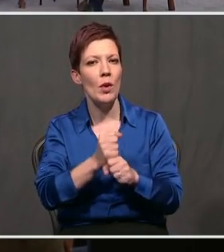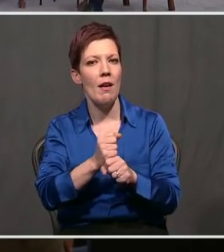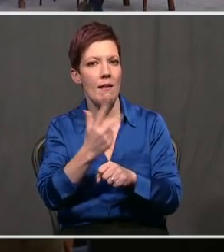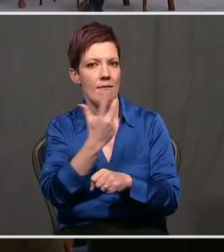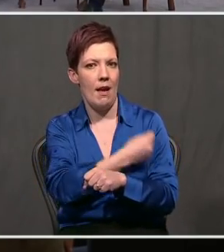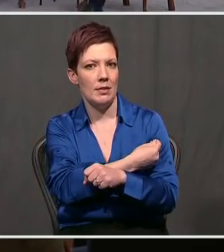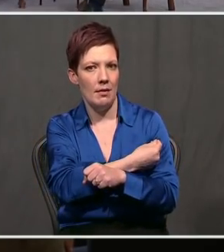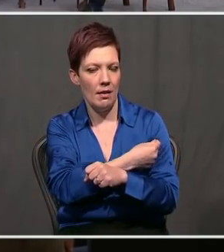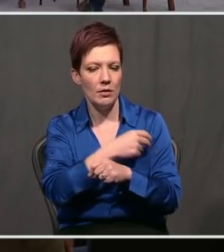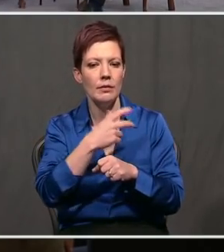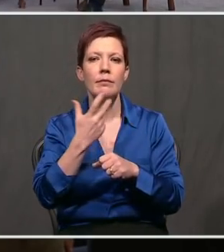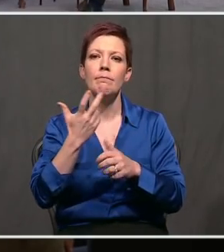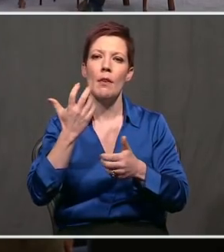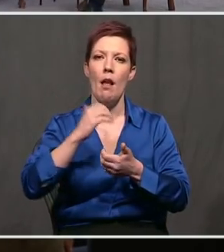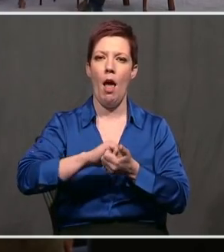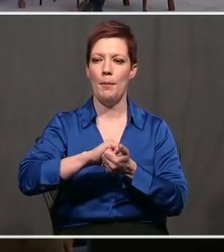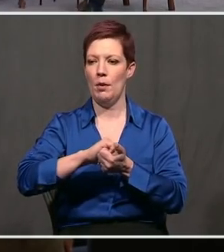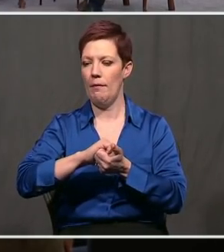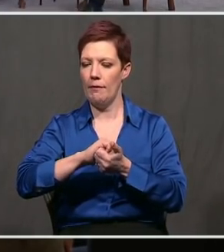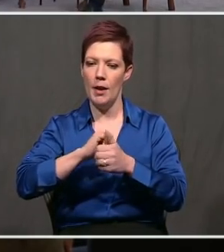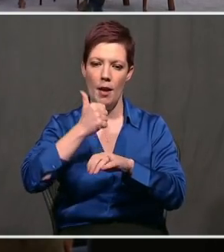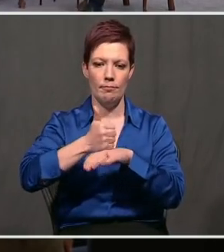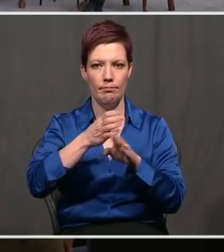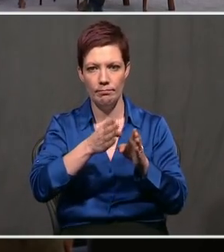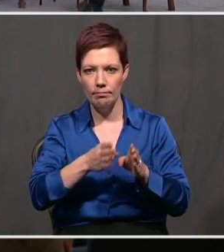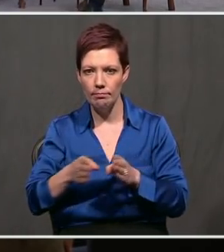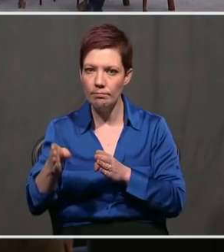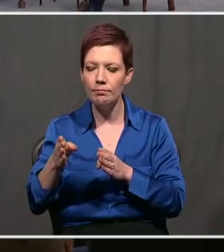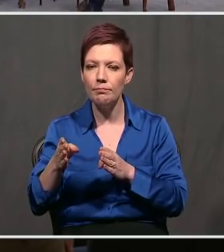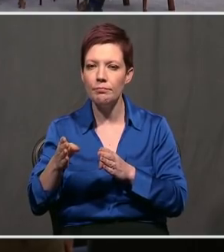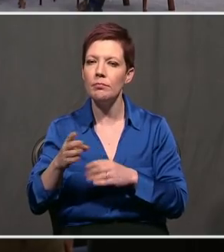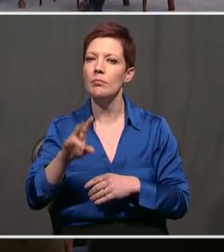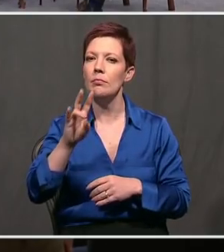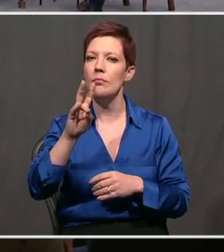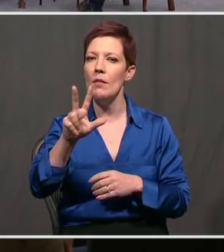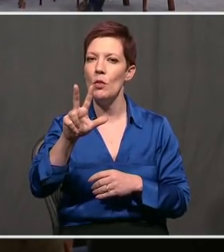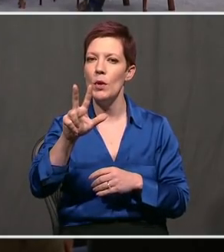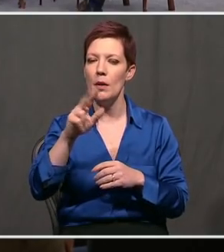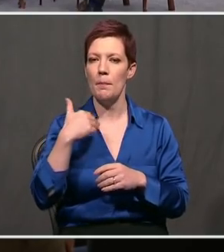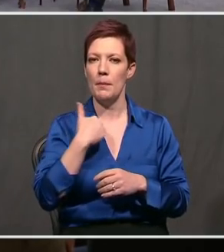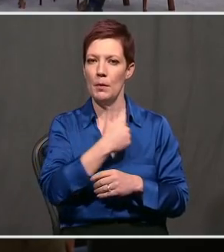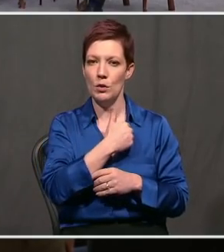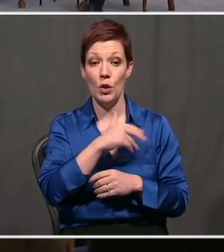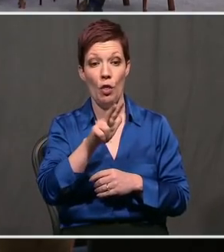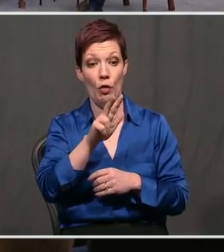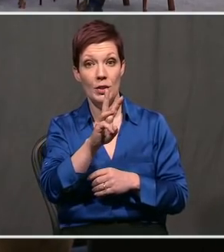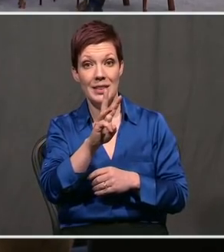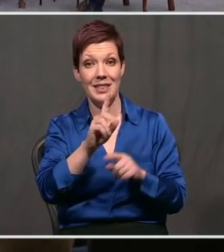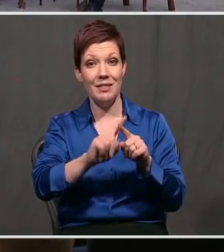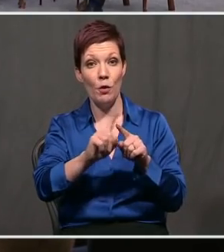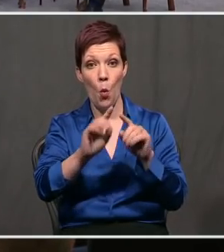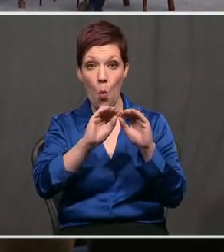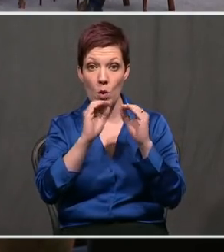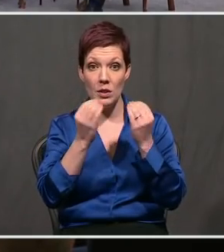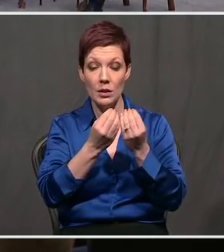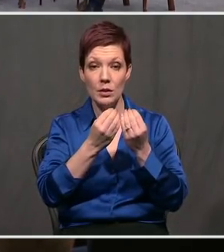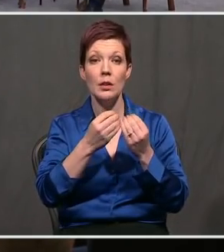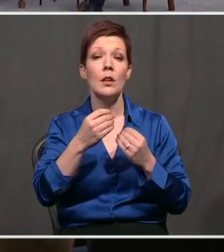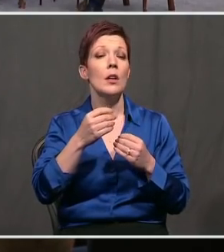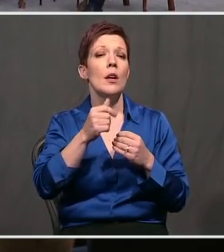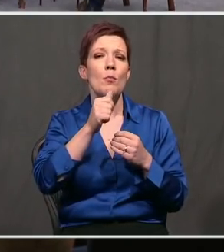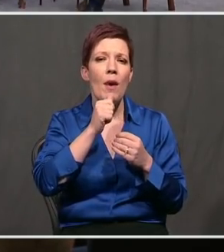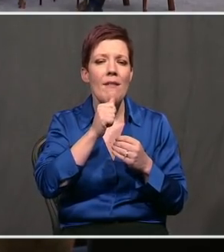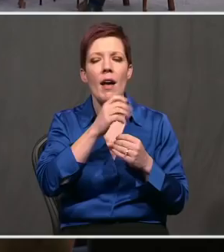vaccination action collaborative. And we have 73 members, 36 different organizations, public and